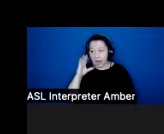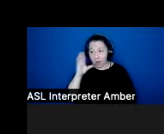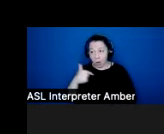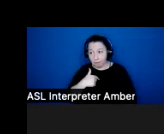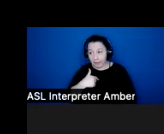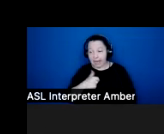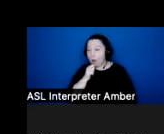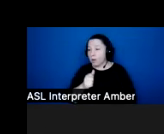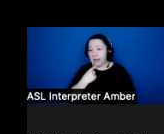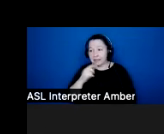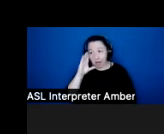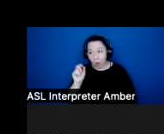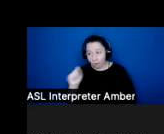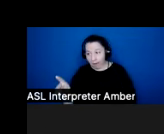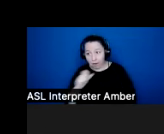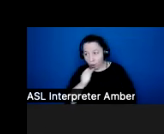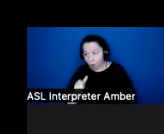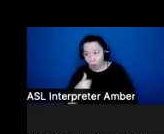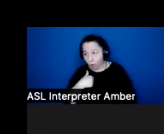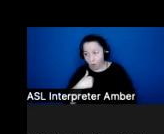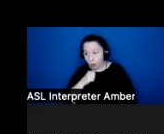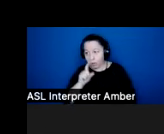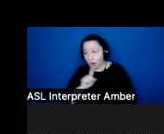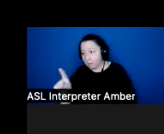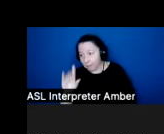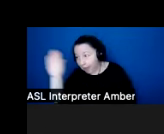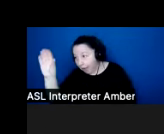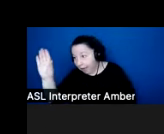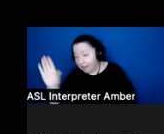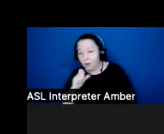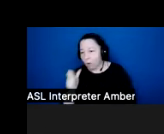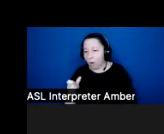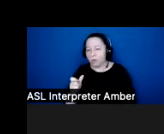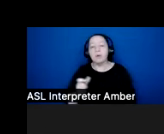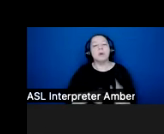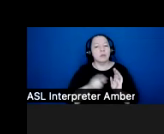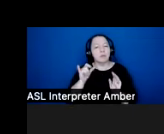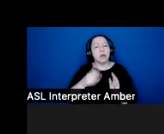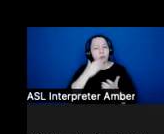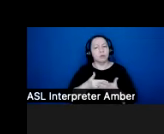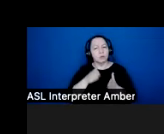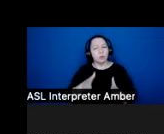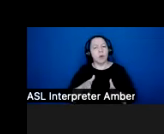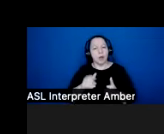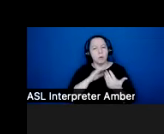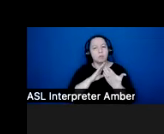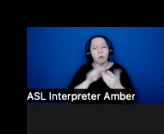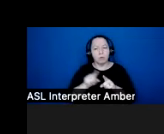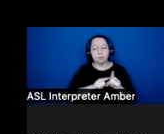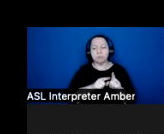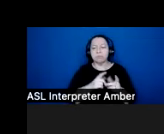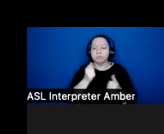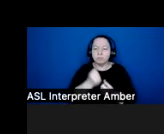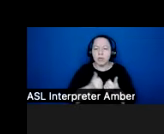I'm not going to say hi to you. Sometimes, that's a good way to do it too. But everybody has their